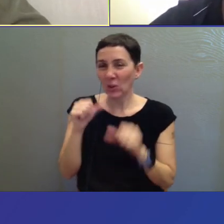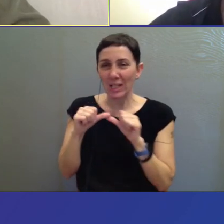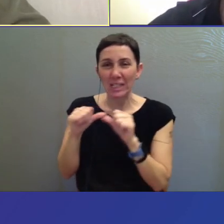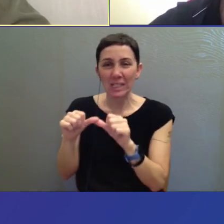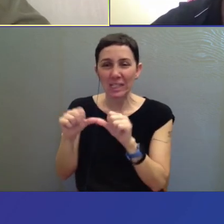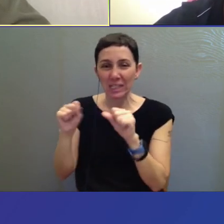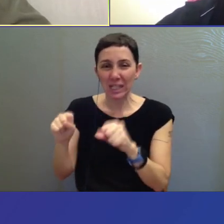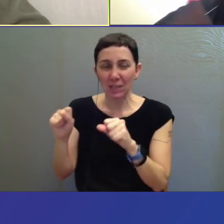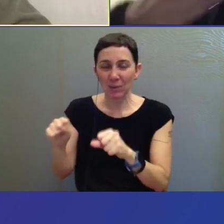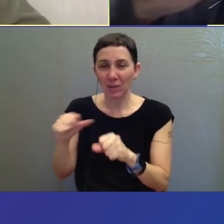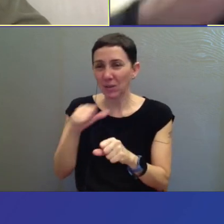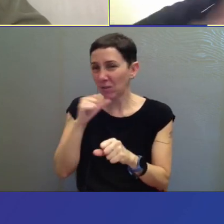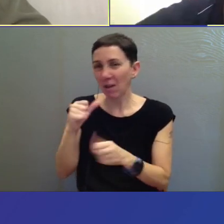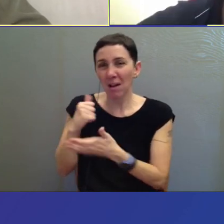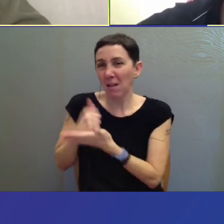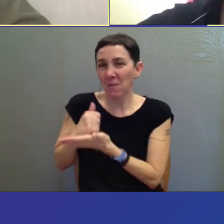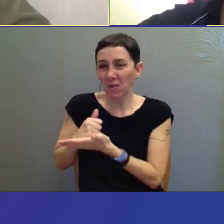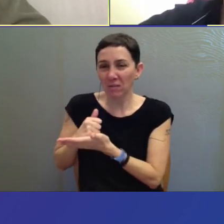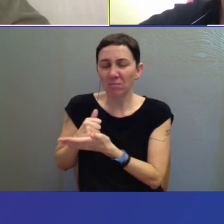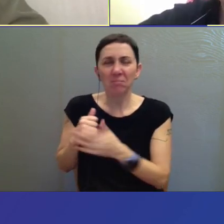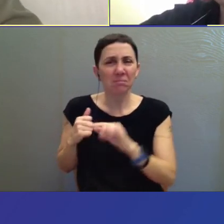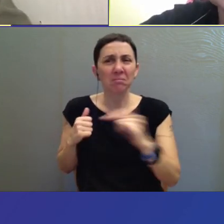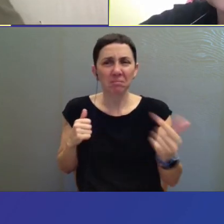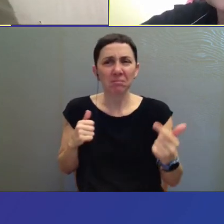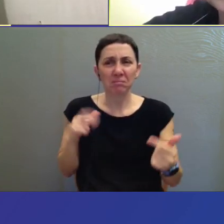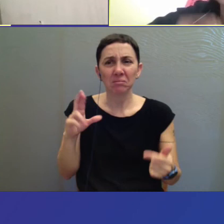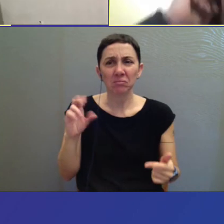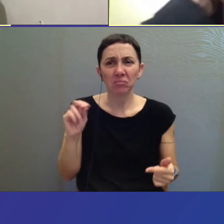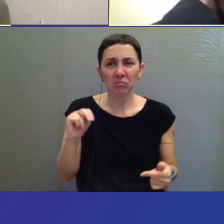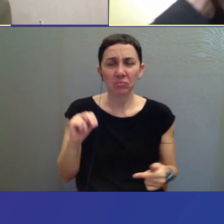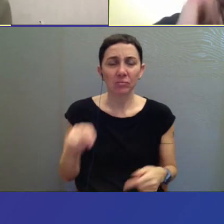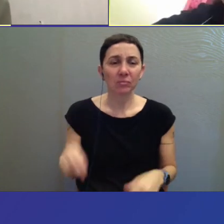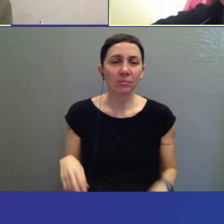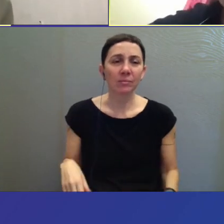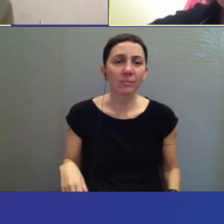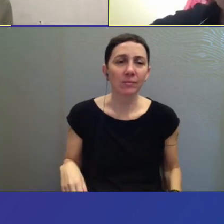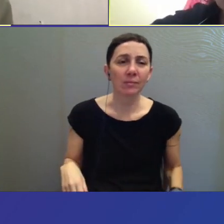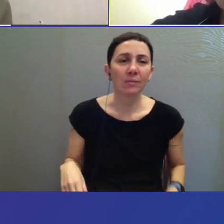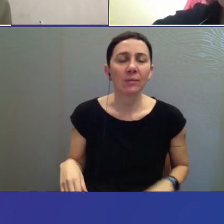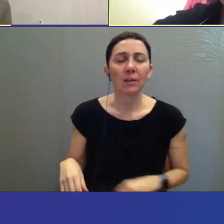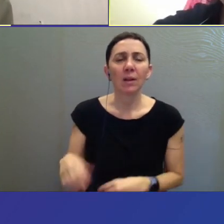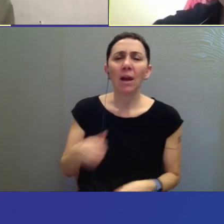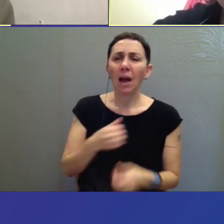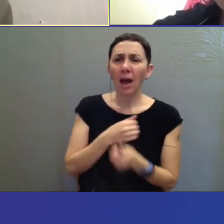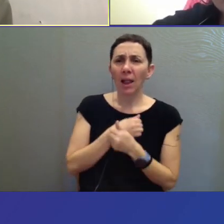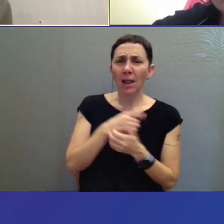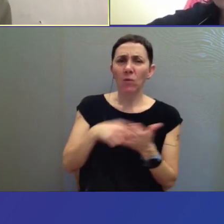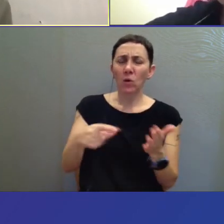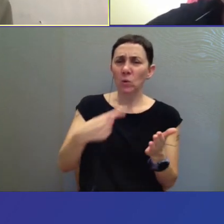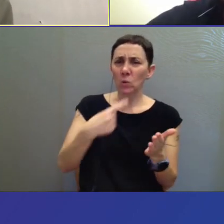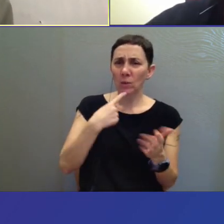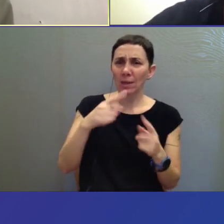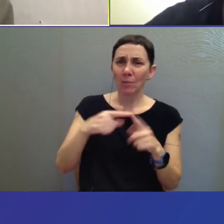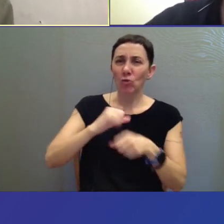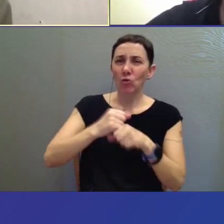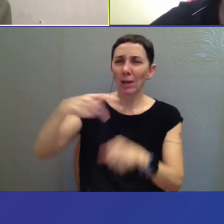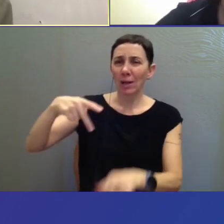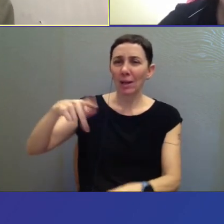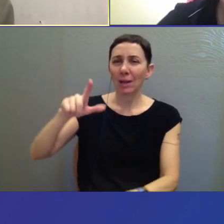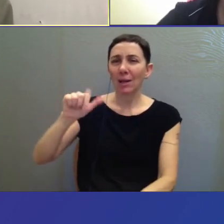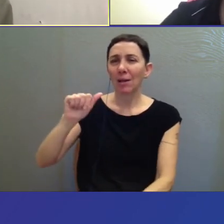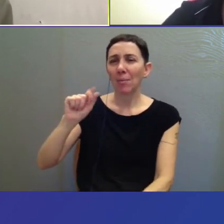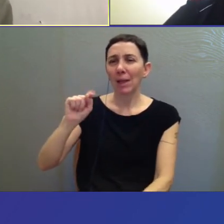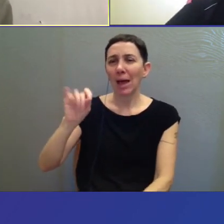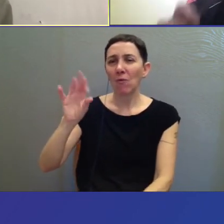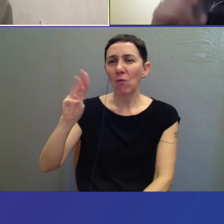not. No, they're not productive at all. Yeah, go ahead, Ron. Okay. And I love what you said about platforms, and what is so important